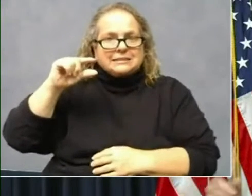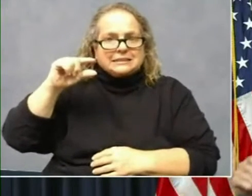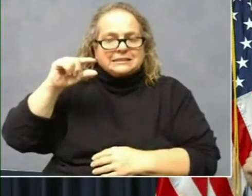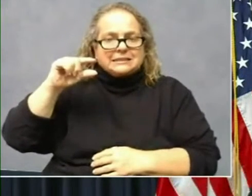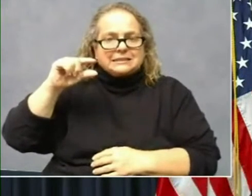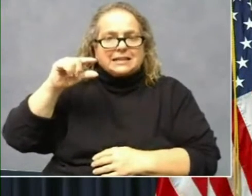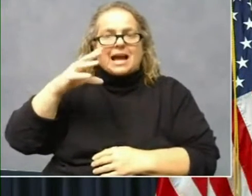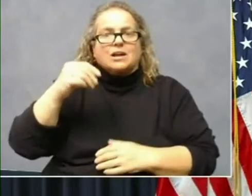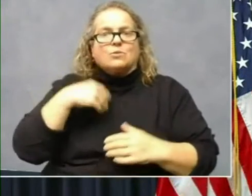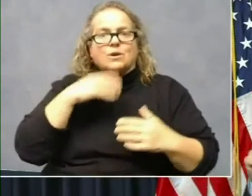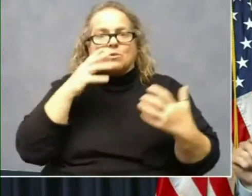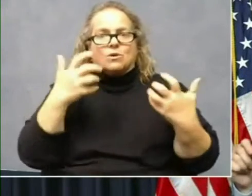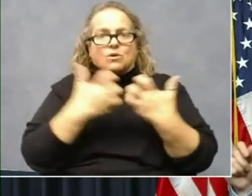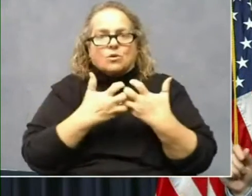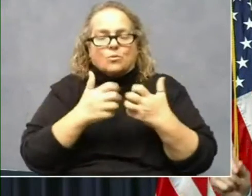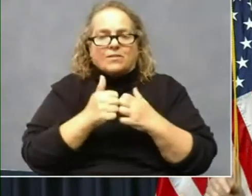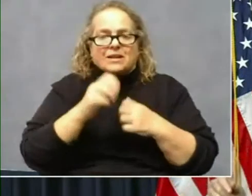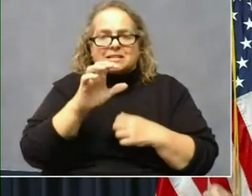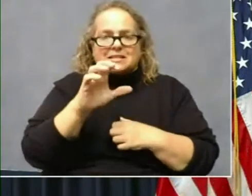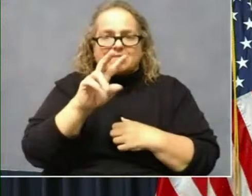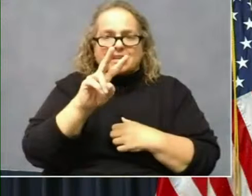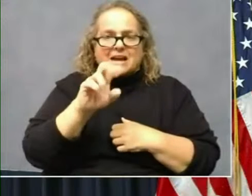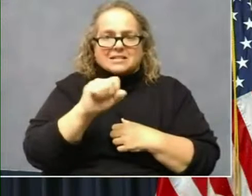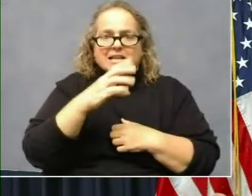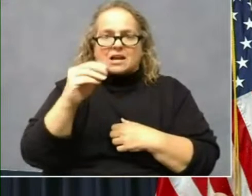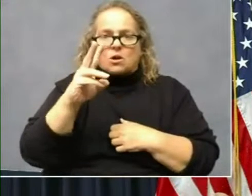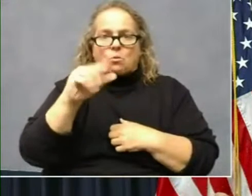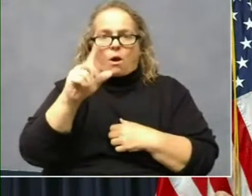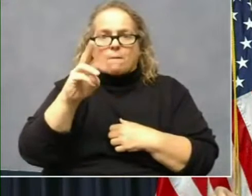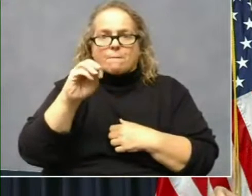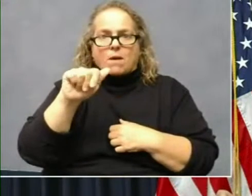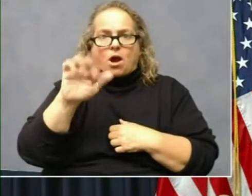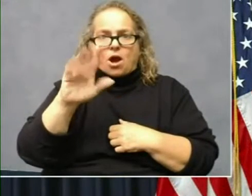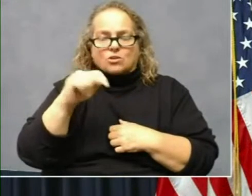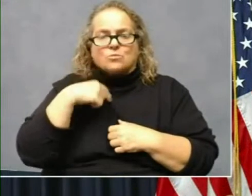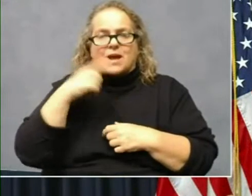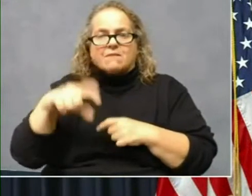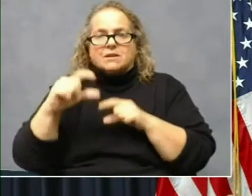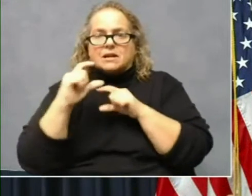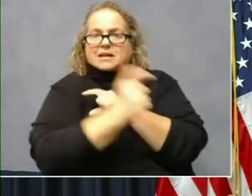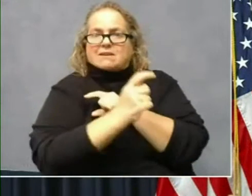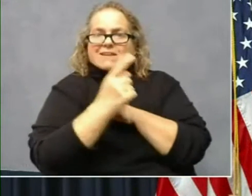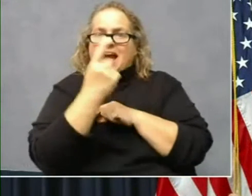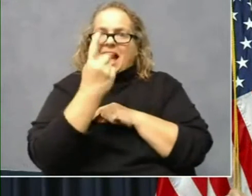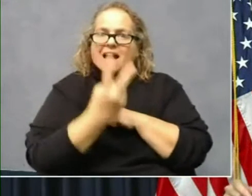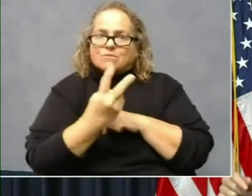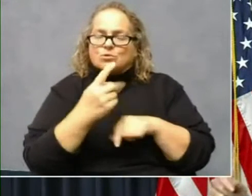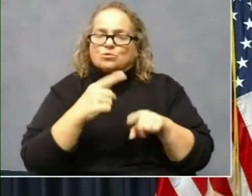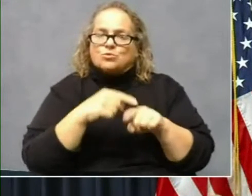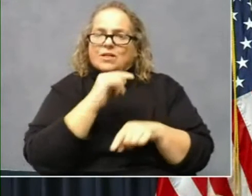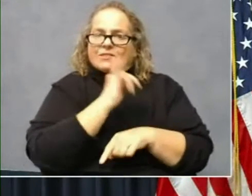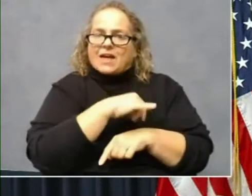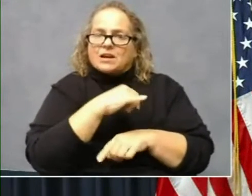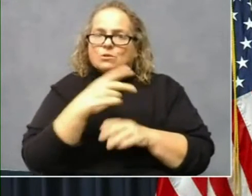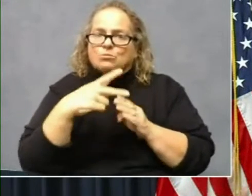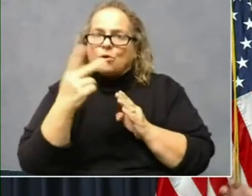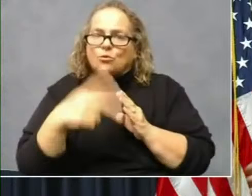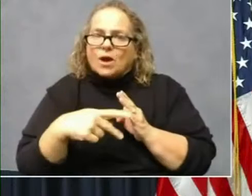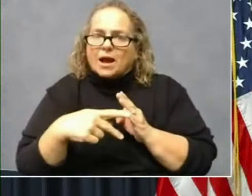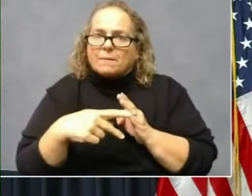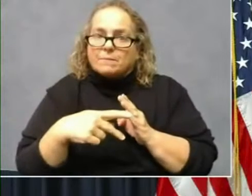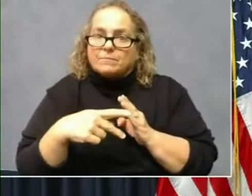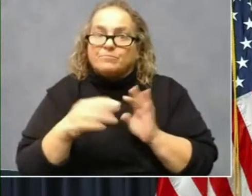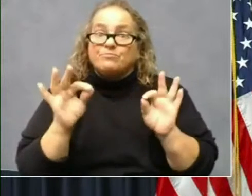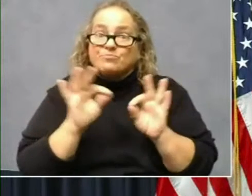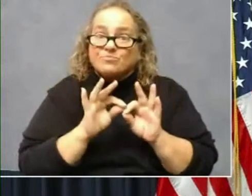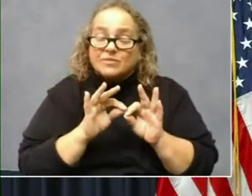have to allocate almost half of it to that program. That's a really important thing. Almost 66% of our deaths in